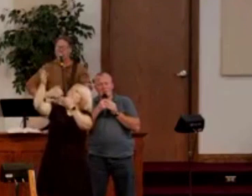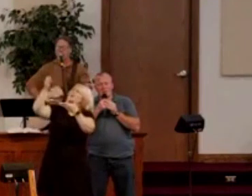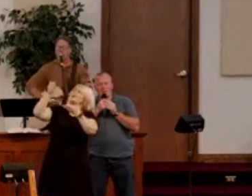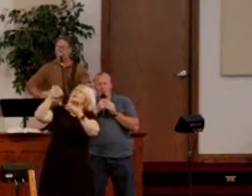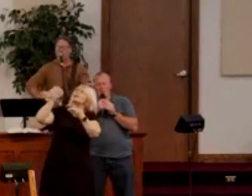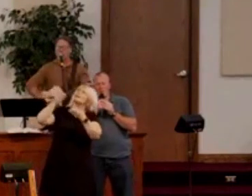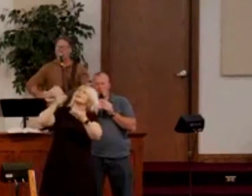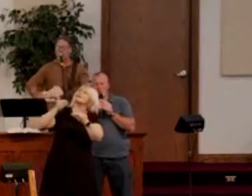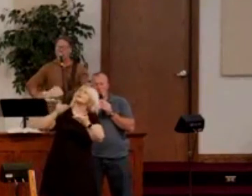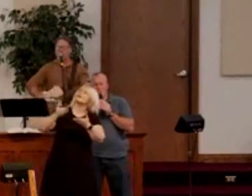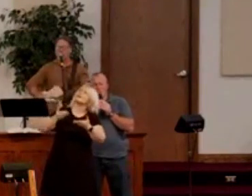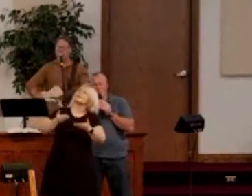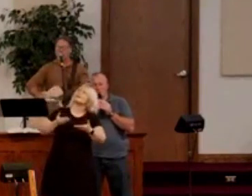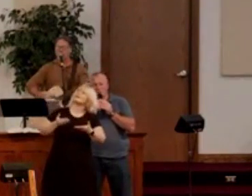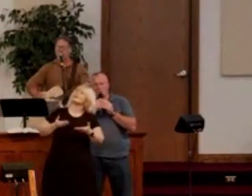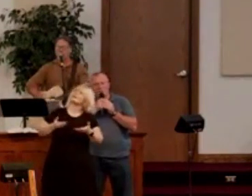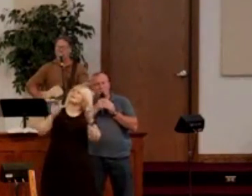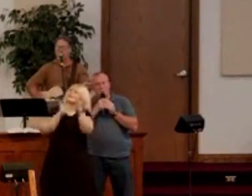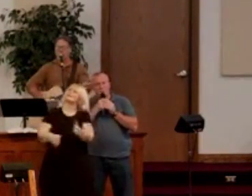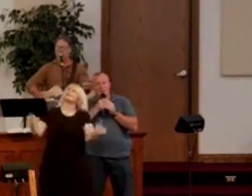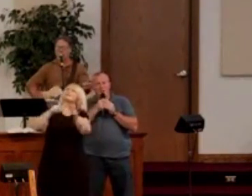Restore to me.